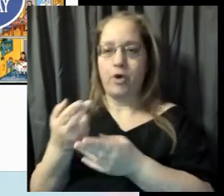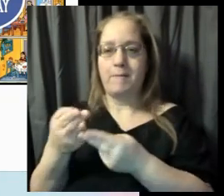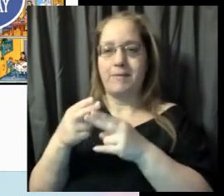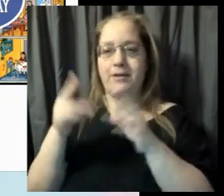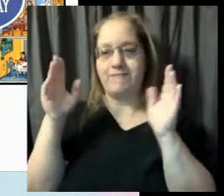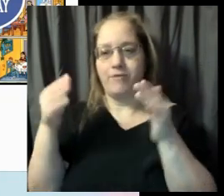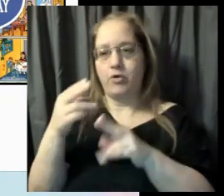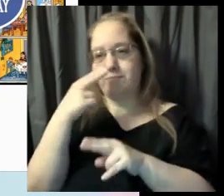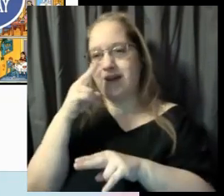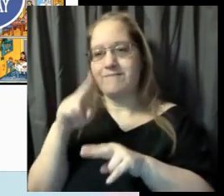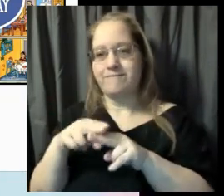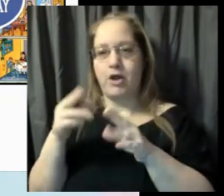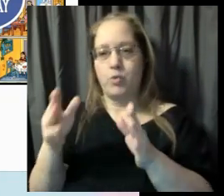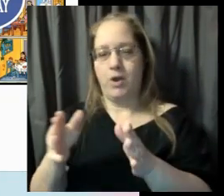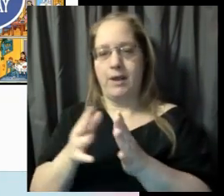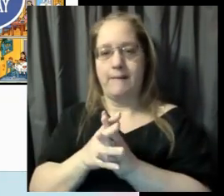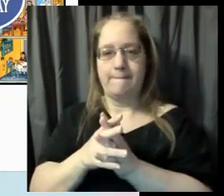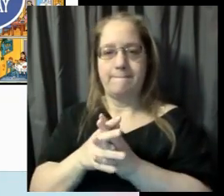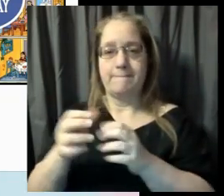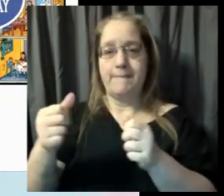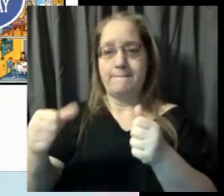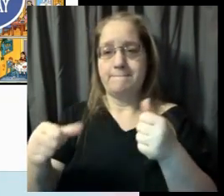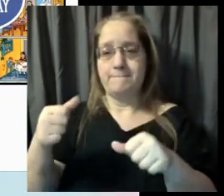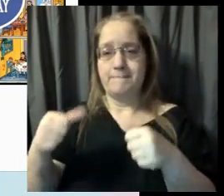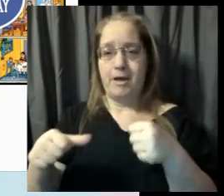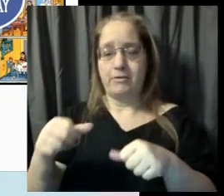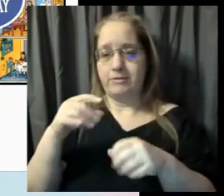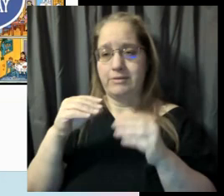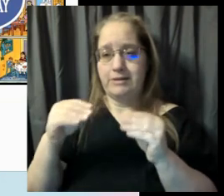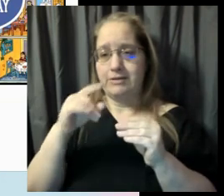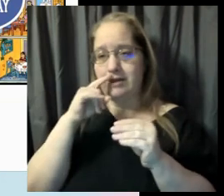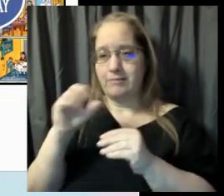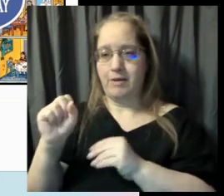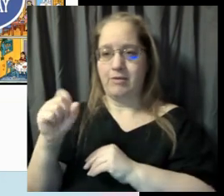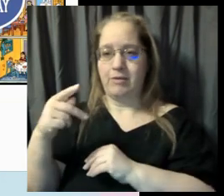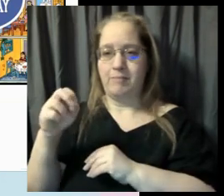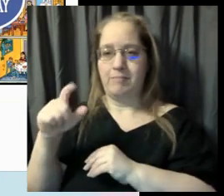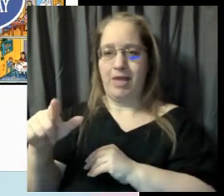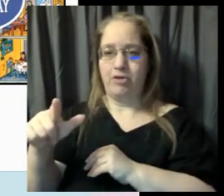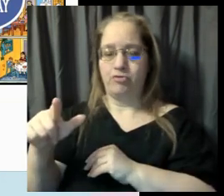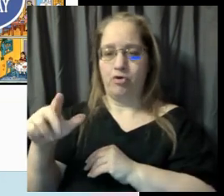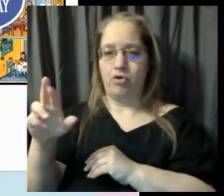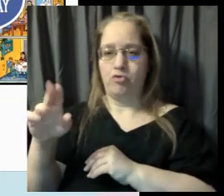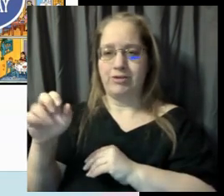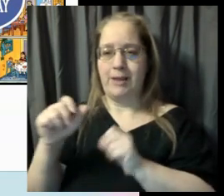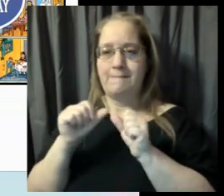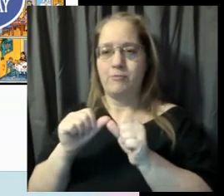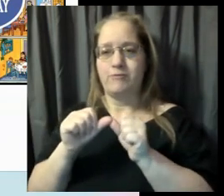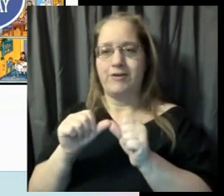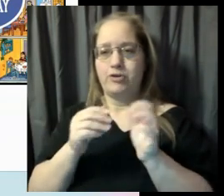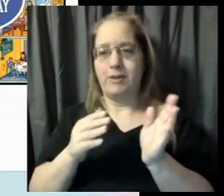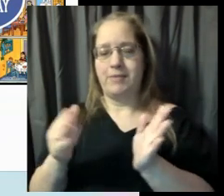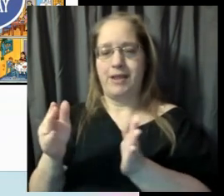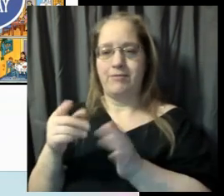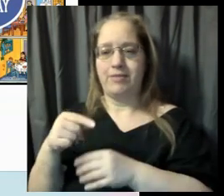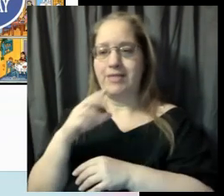in a fun way. Puzzles teach children about spatial reasoning, perseverance, and planning. And for this age